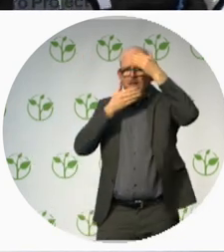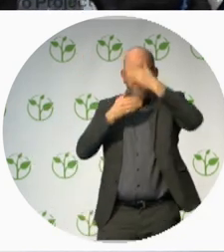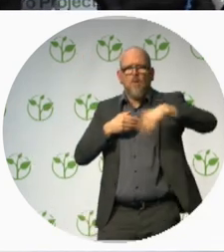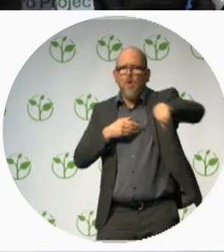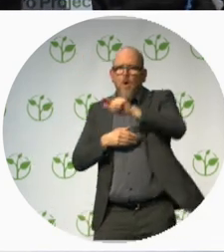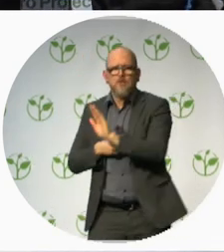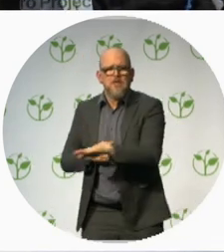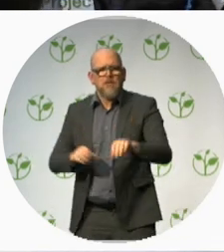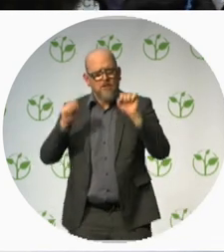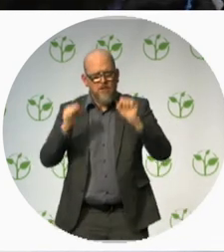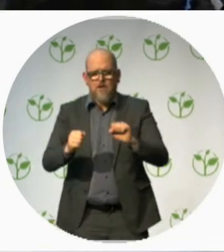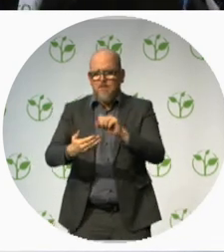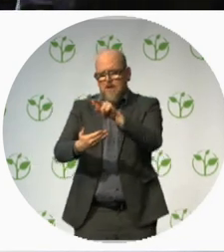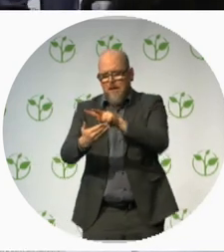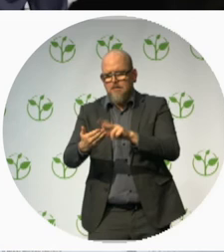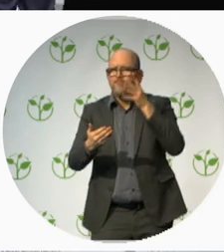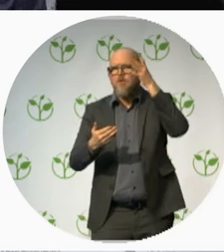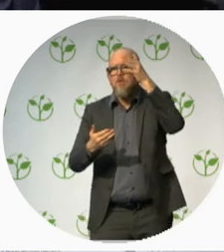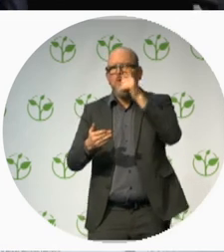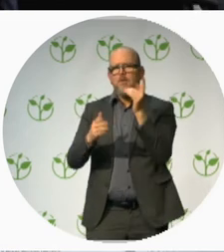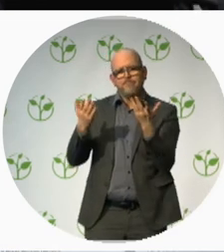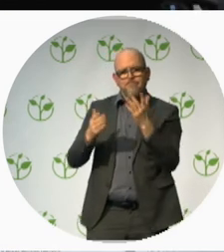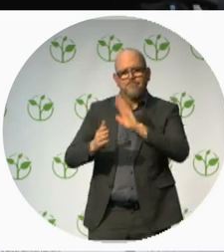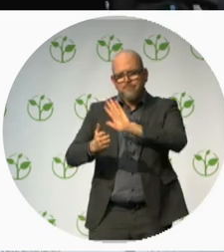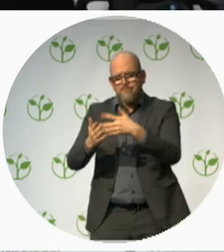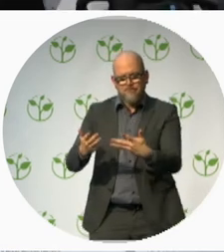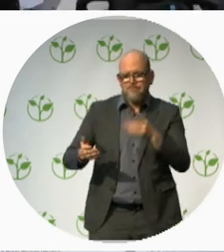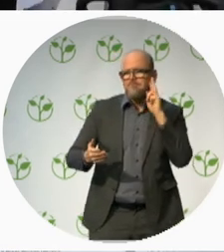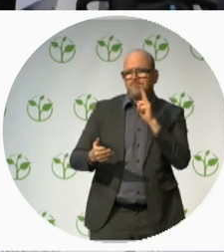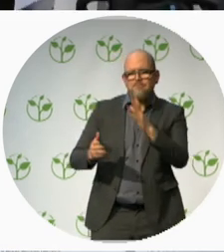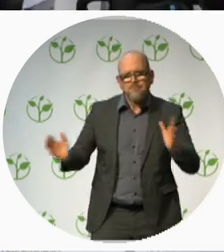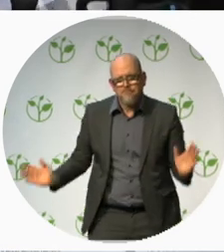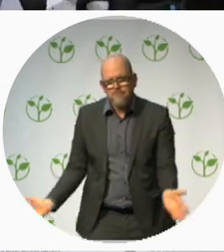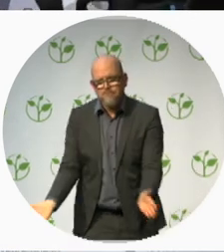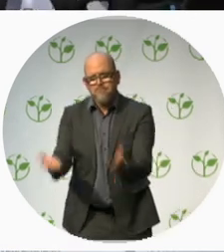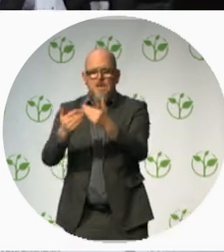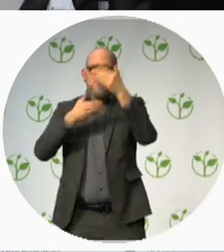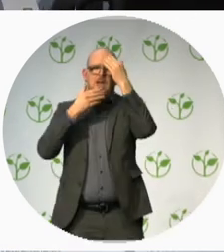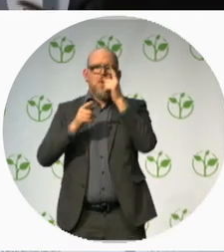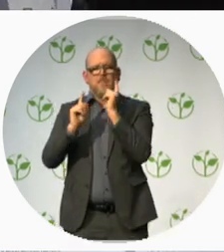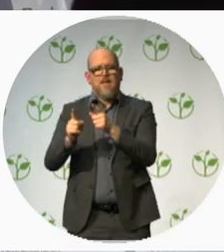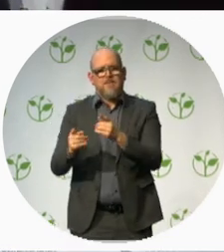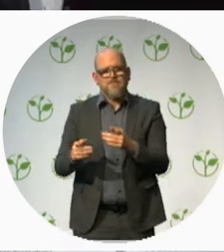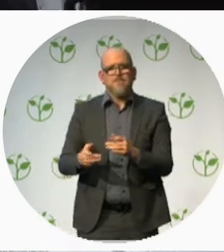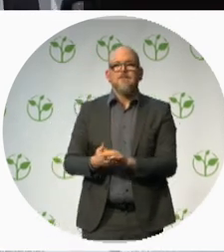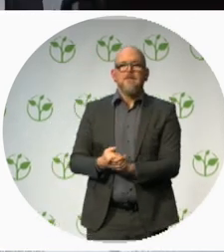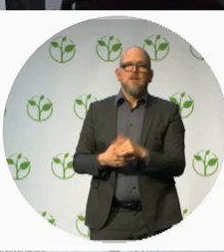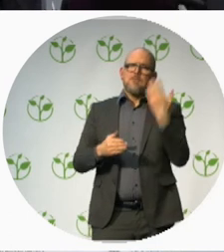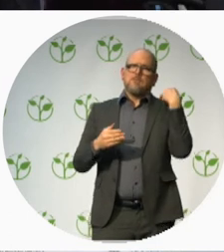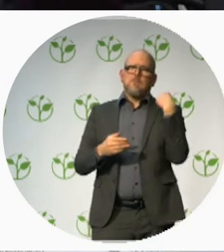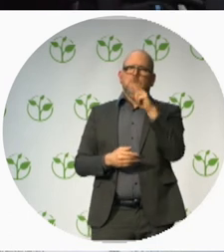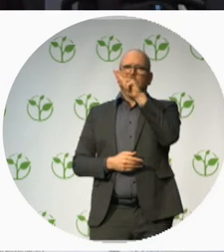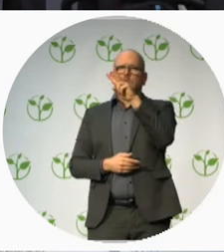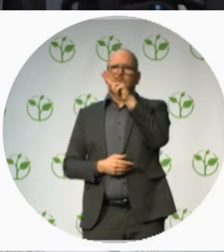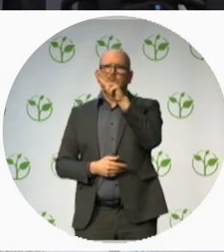designed to provide access to education for deaf children throughout Morocco. The pilot phase during 2016 has targeted 200